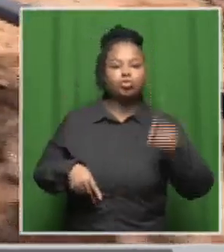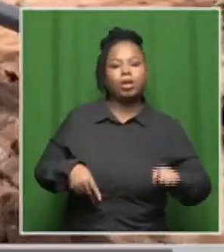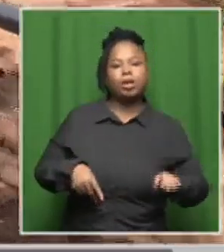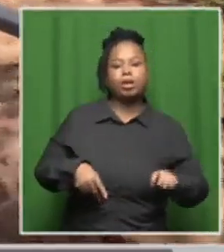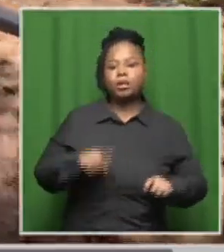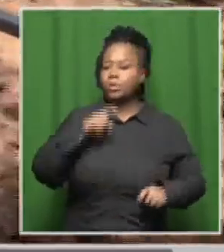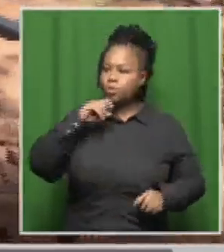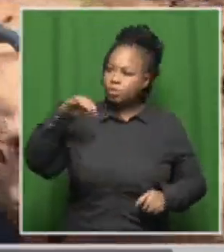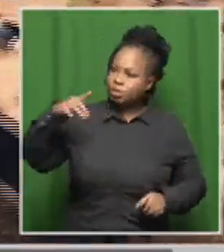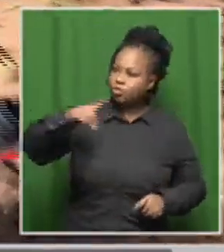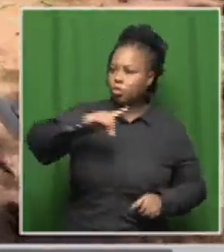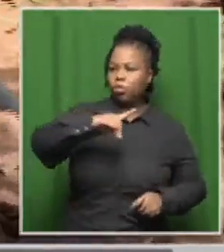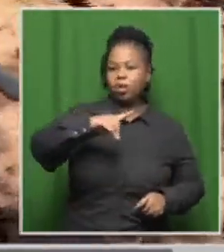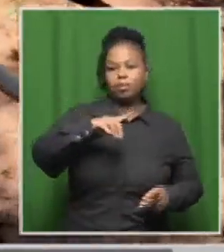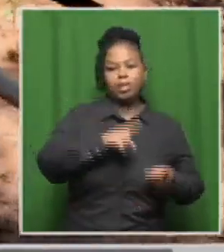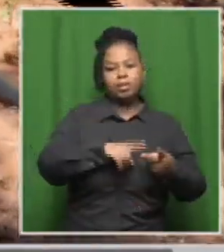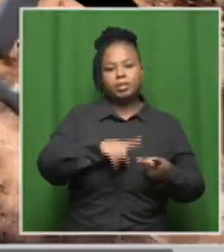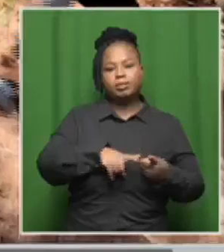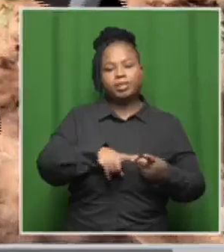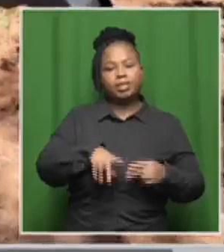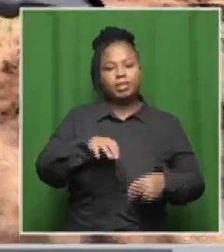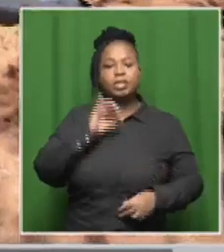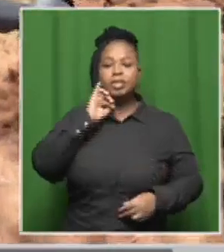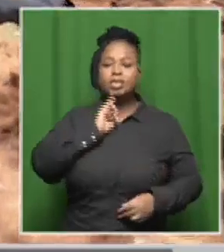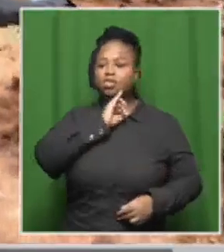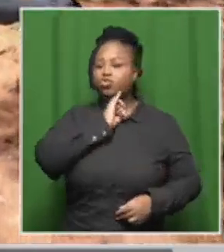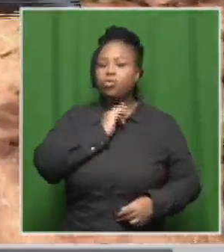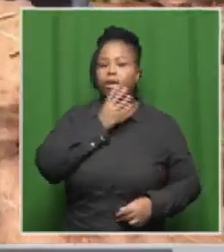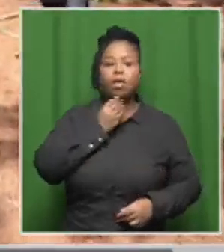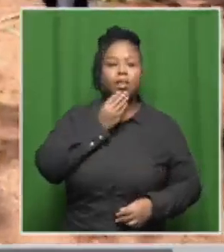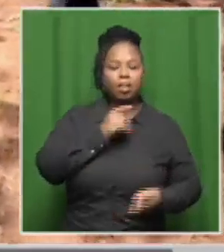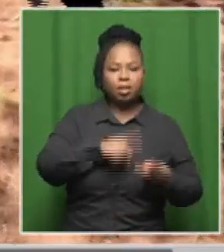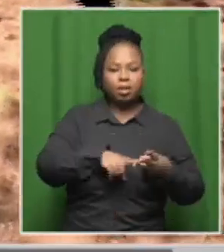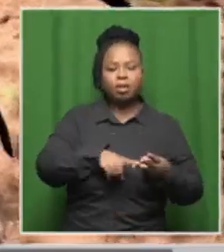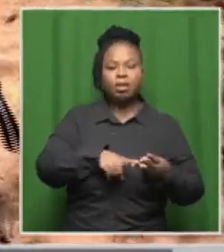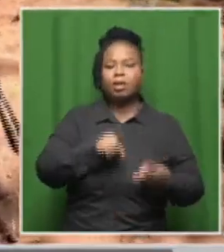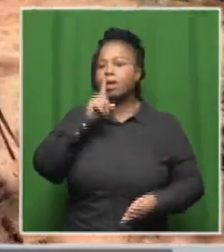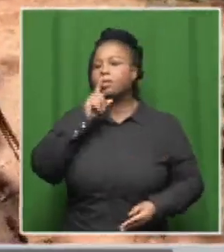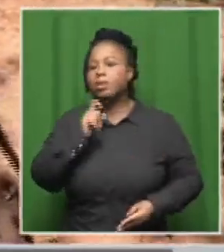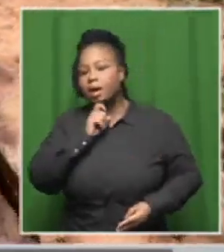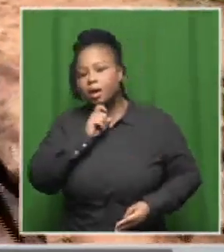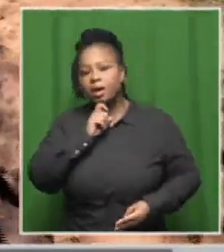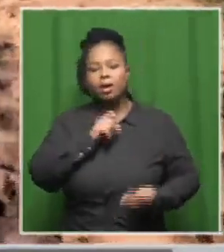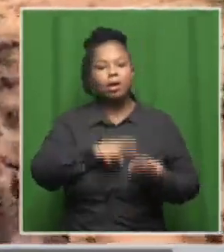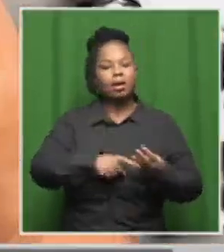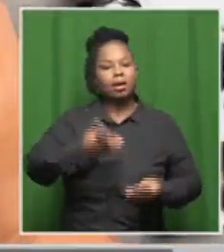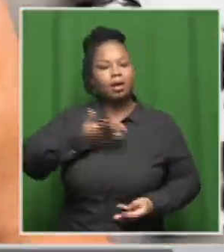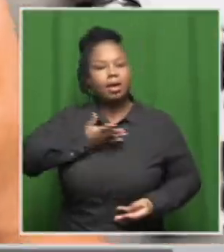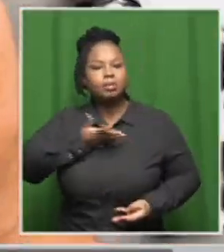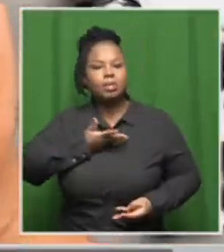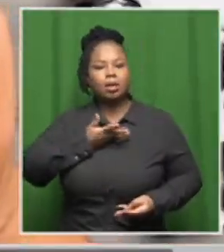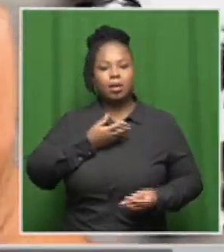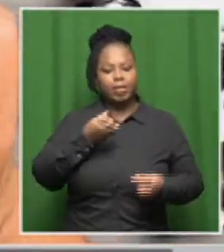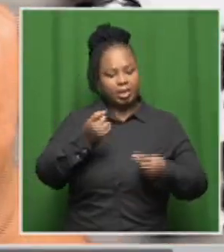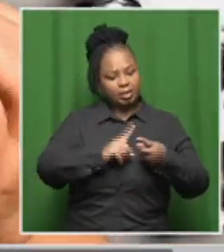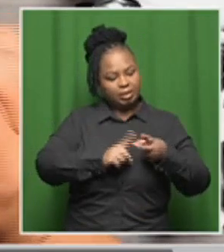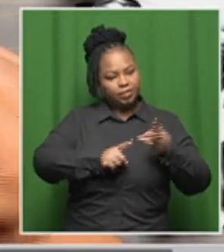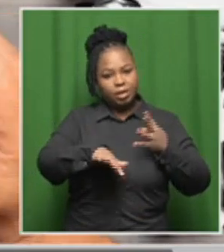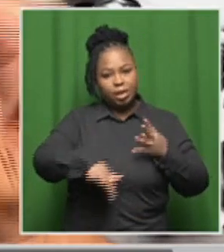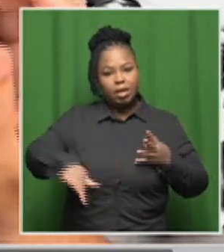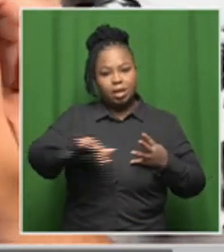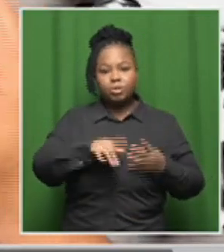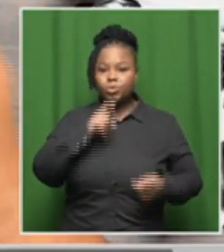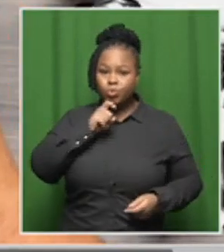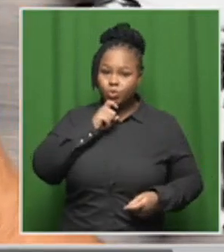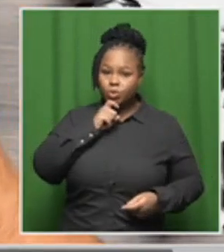about Israel, and I mean, what we saw happening in Qatar and in, you know, Gaza, these are drones that we talk